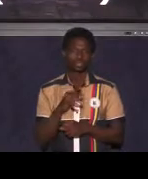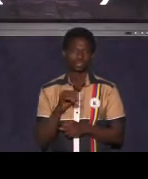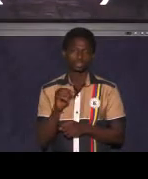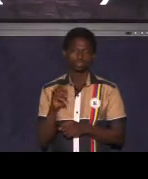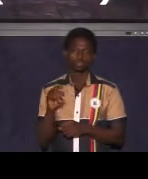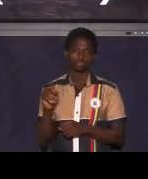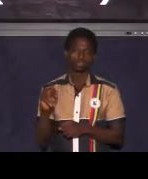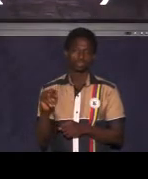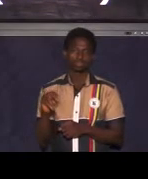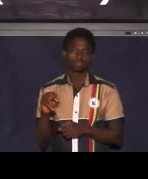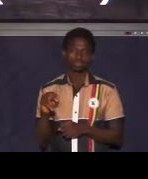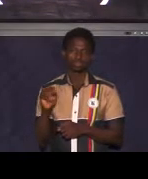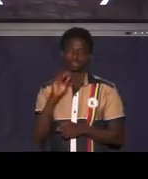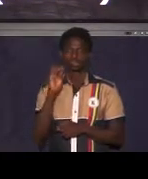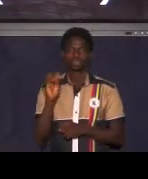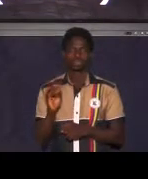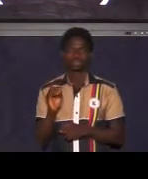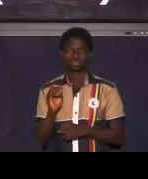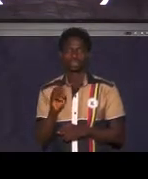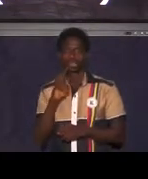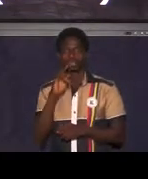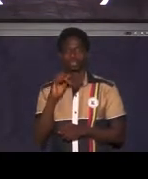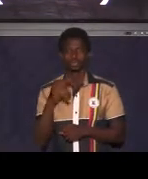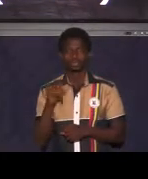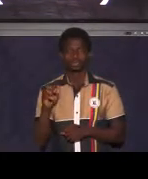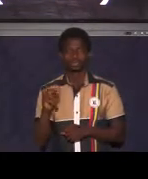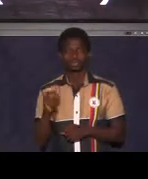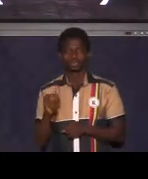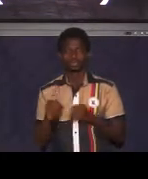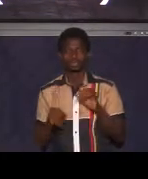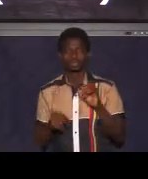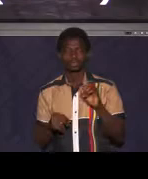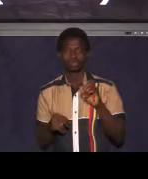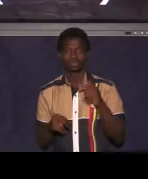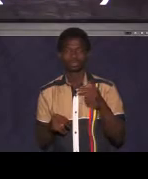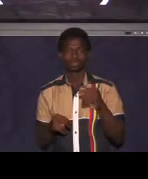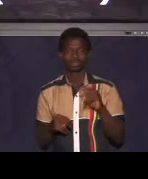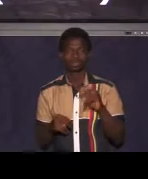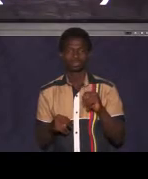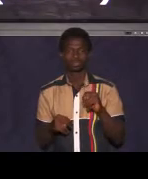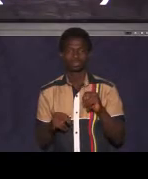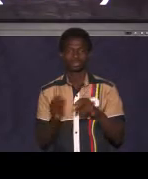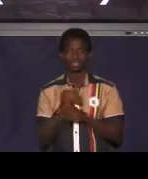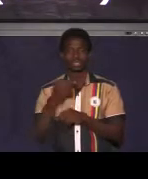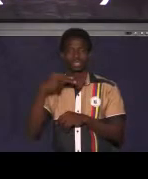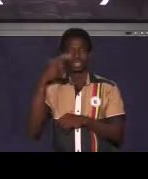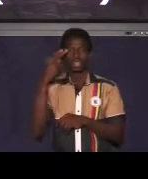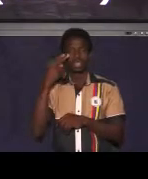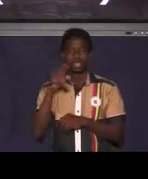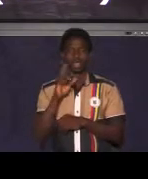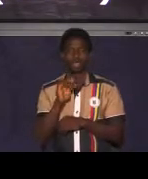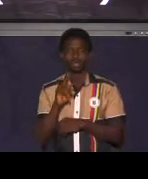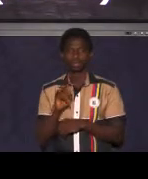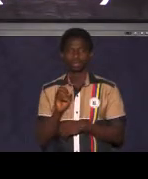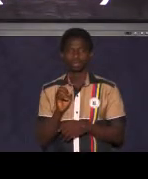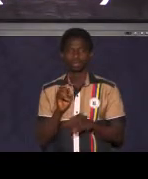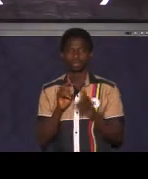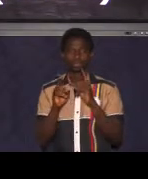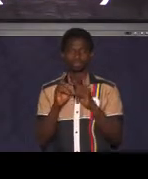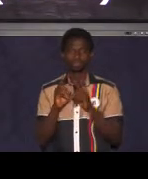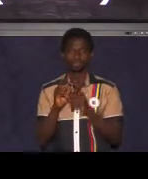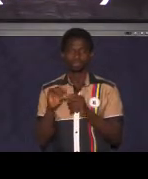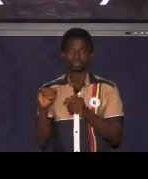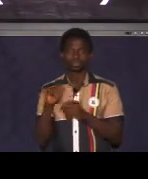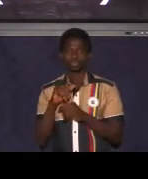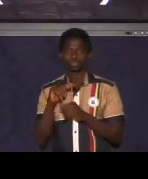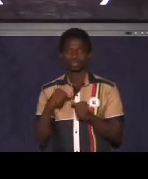remaining percent. That shows that nitrogen, oxygen take higher rate when talking